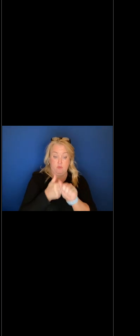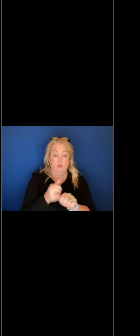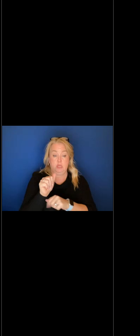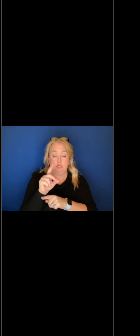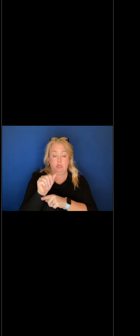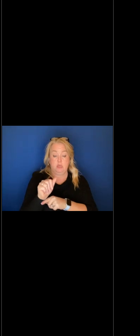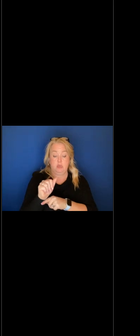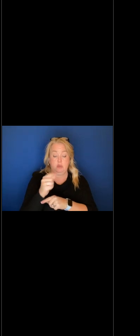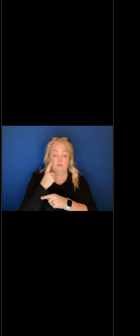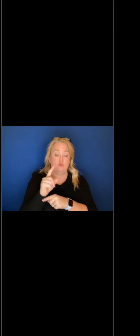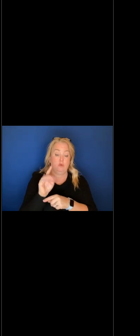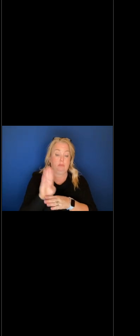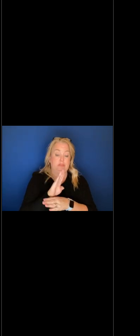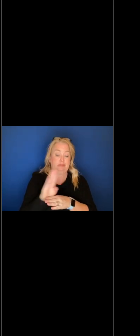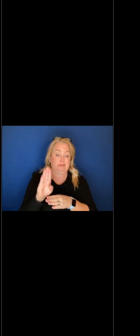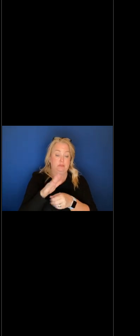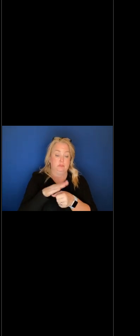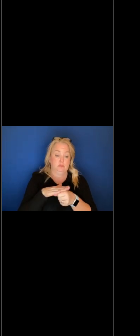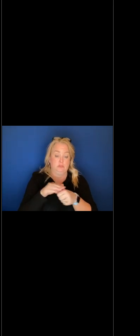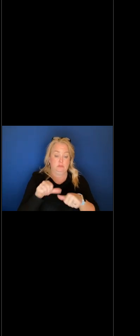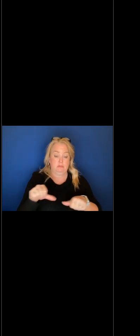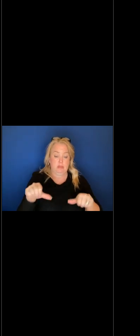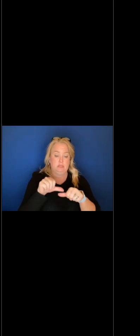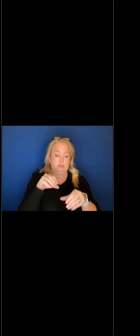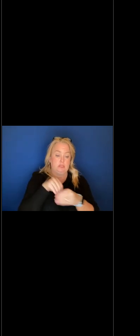to the commercial space in such a building.